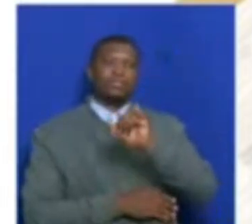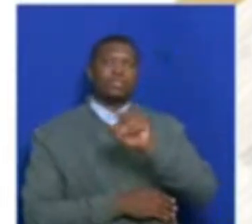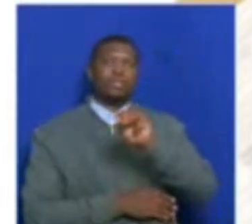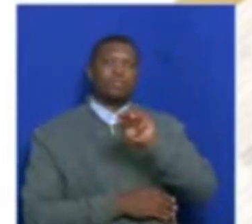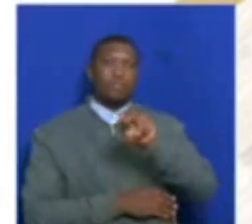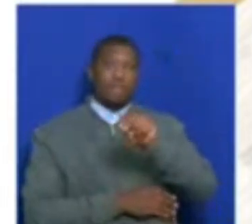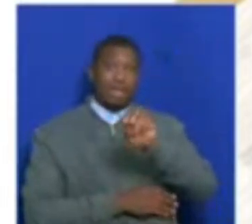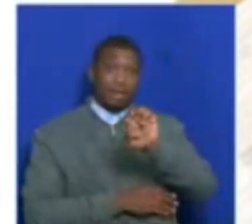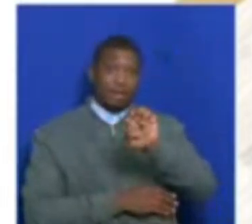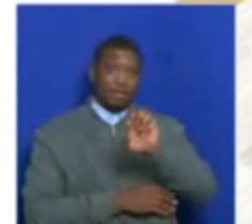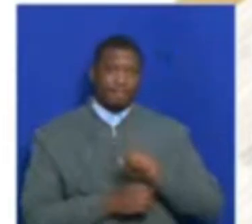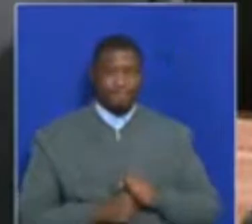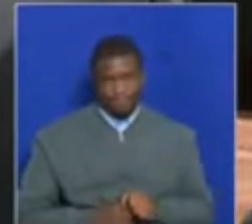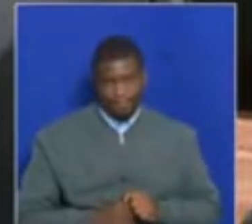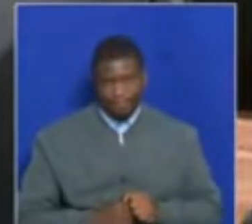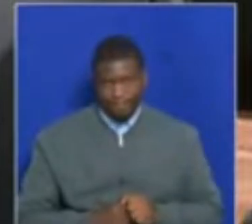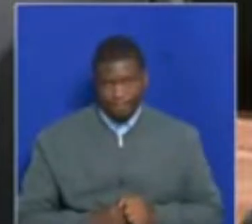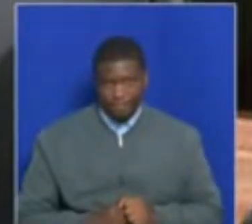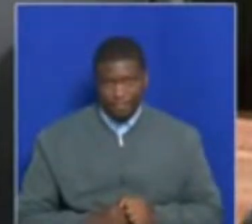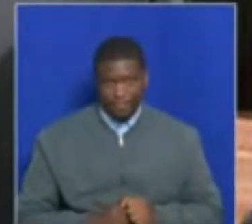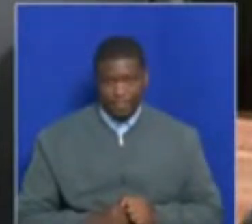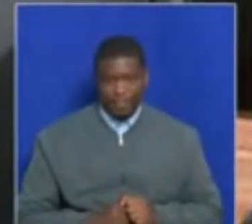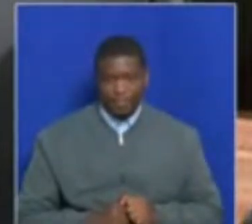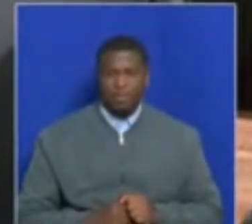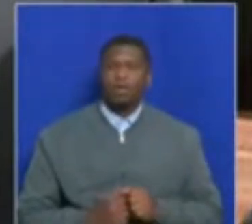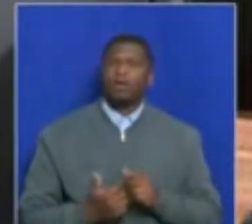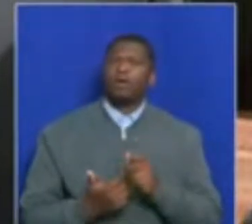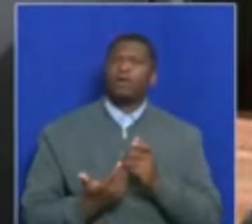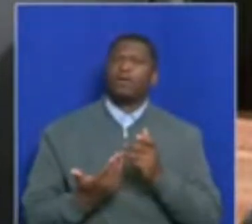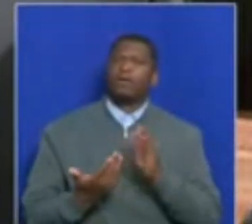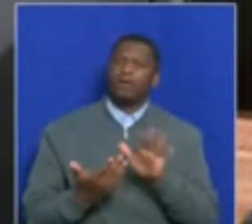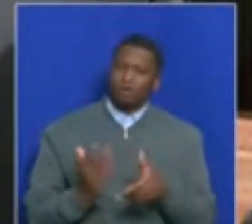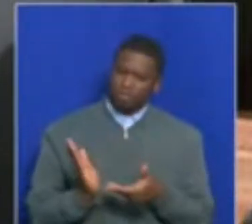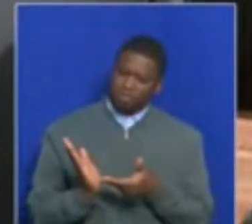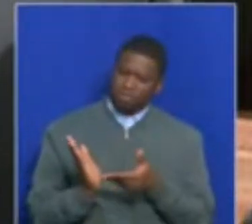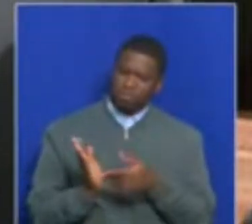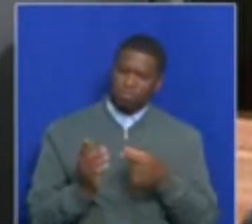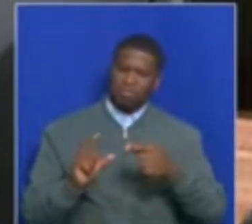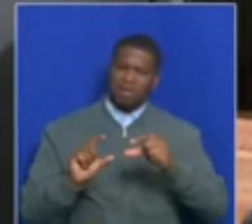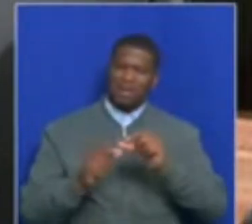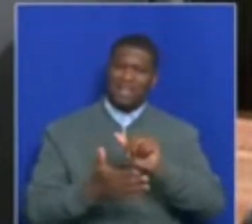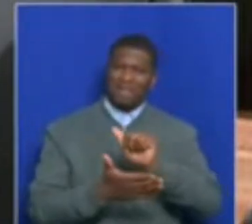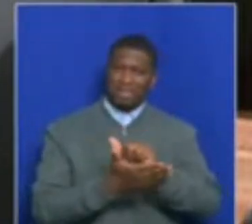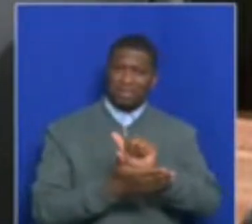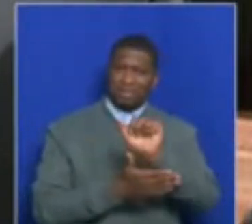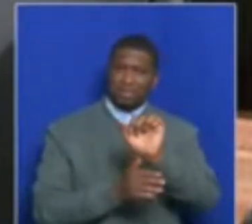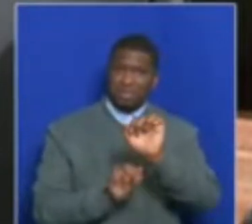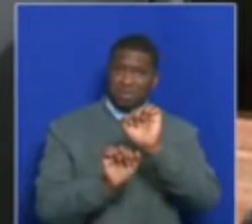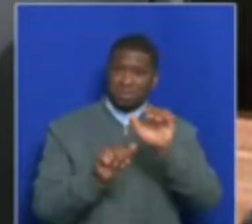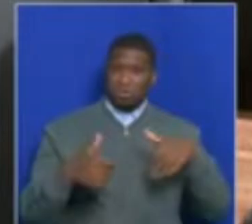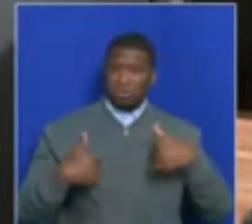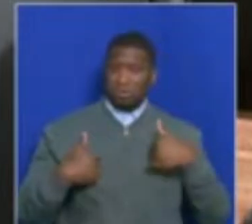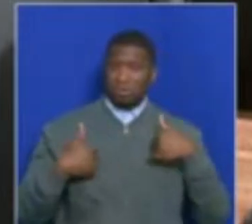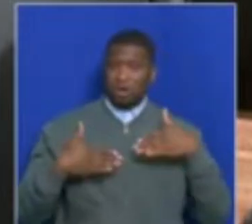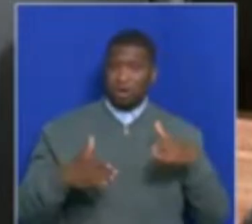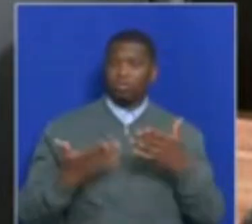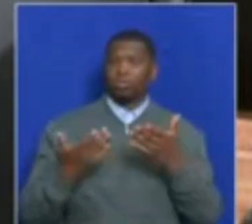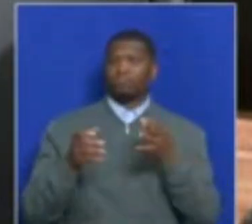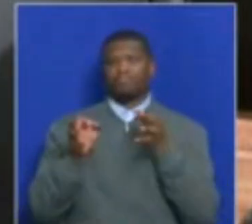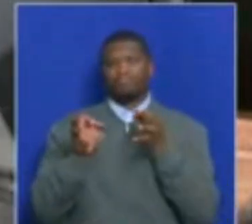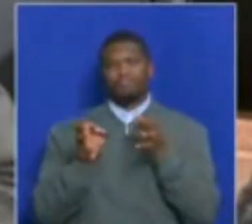And you set out in paragraph 16 the mandate of